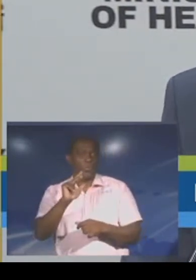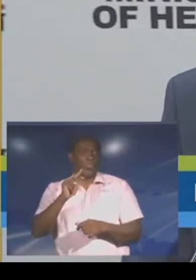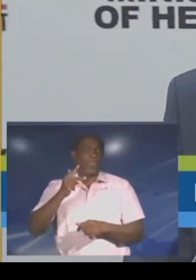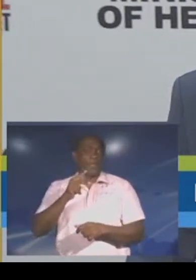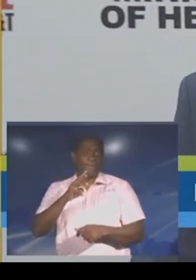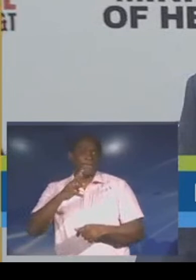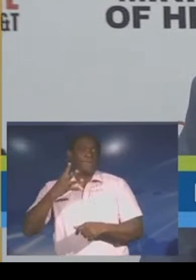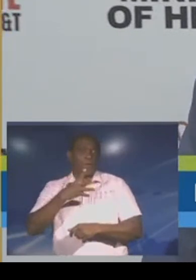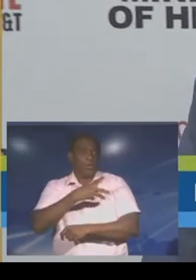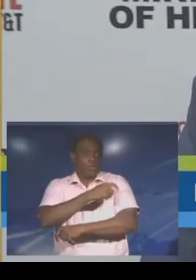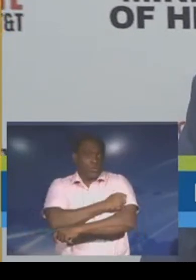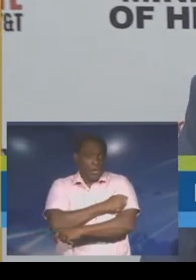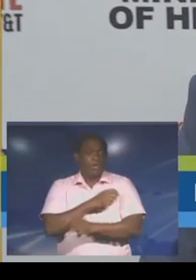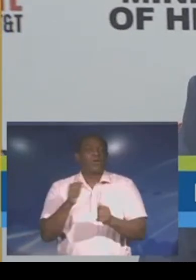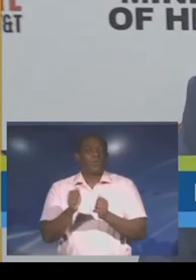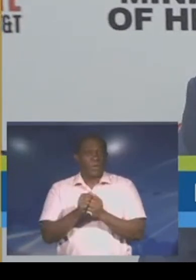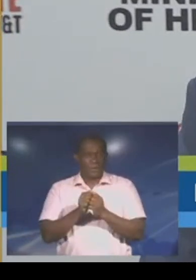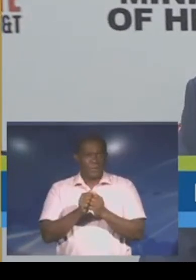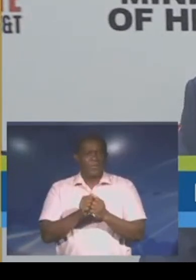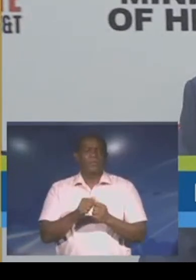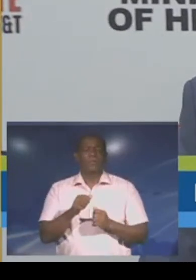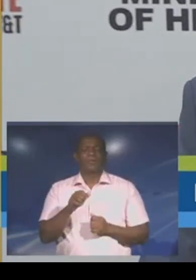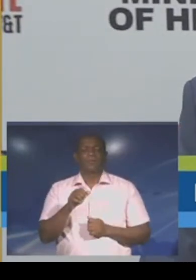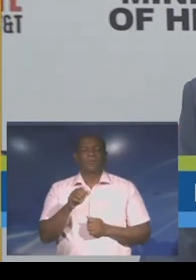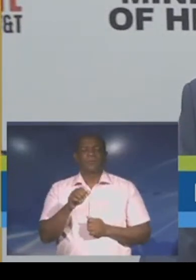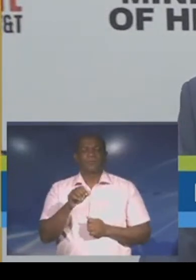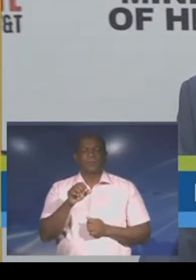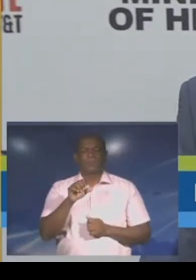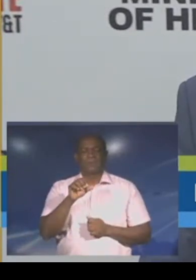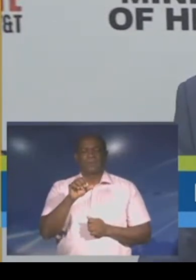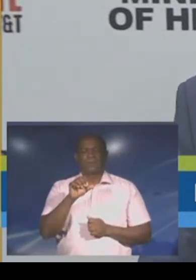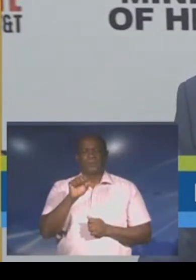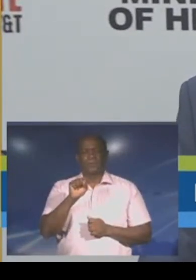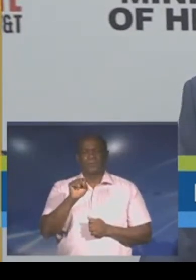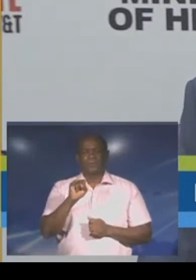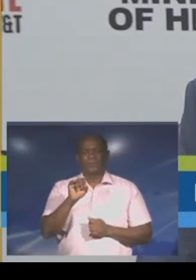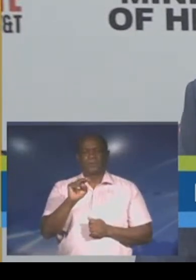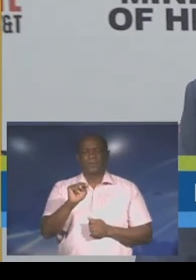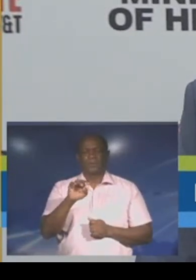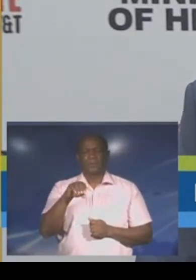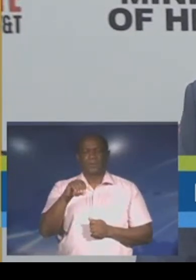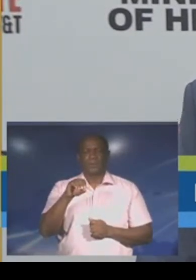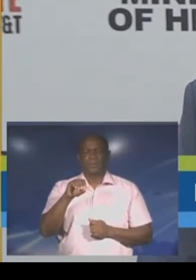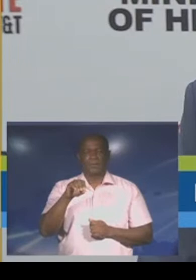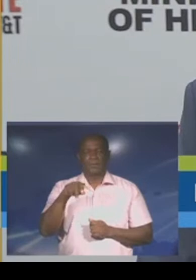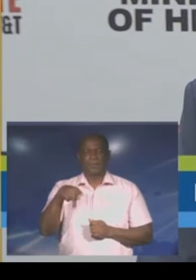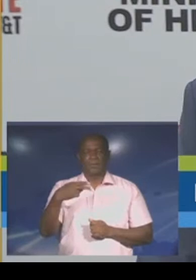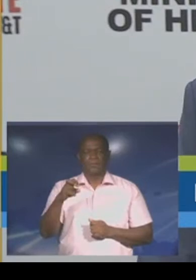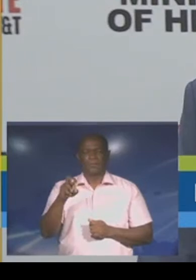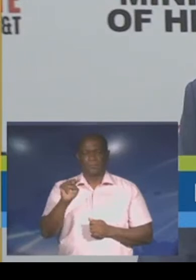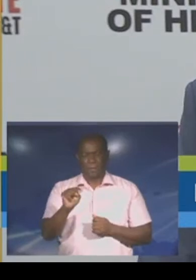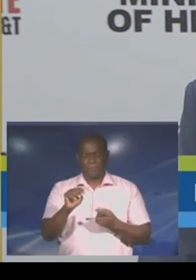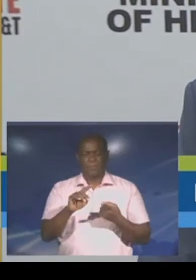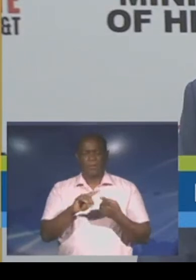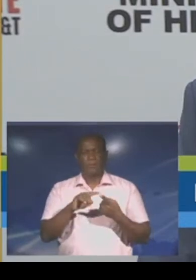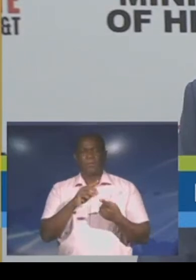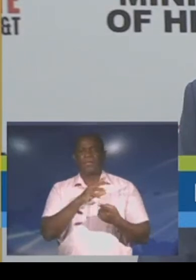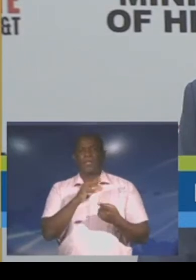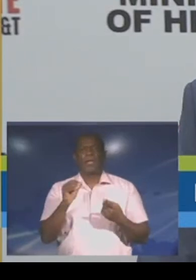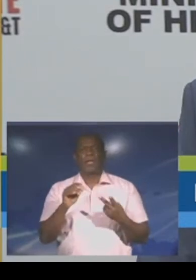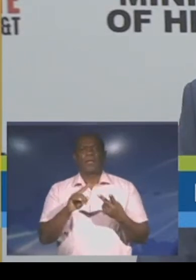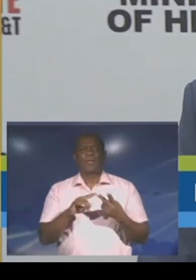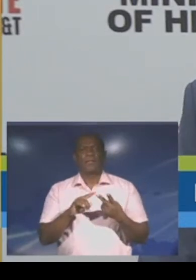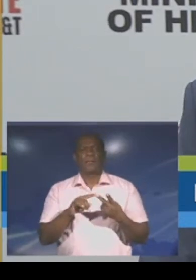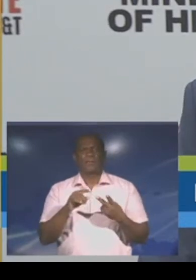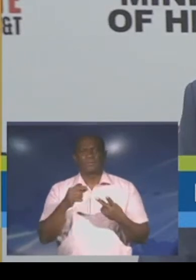the Pfizer booster isn't available for persons 18 and over, you shouldn't be boosted. You can still be boosted